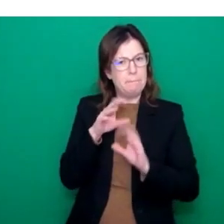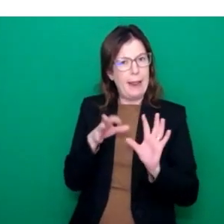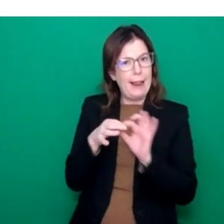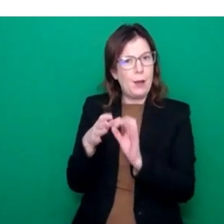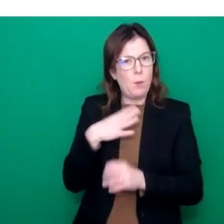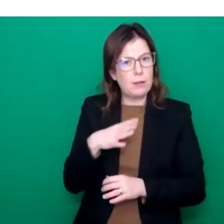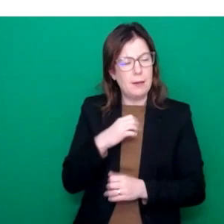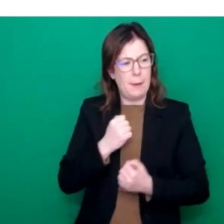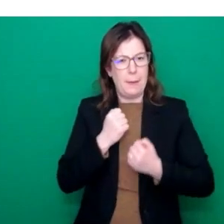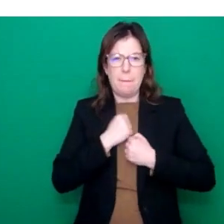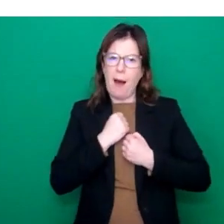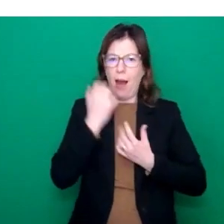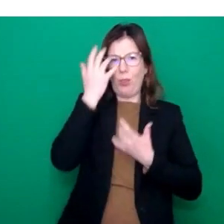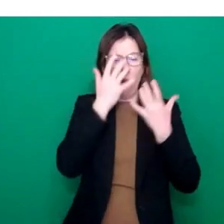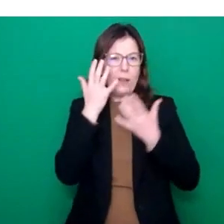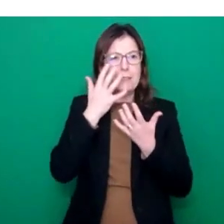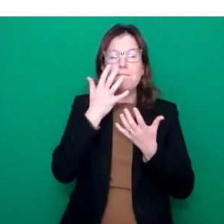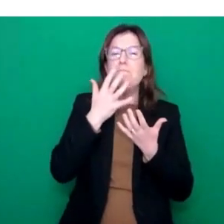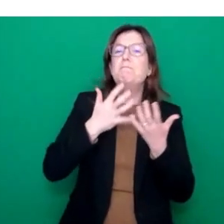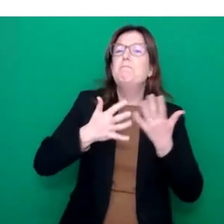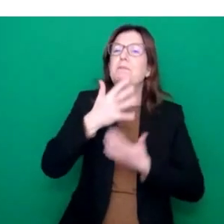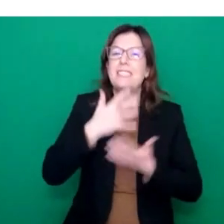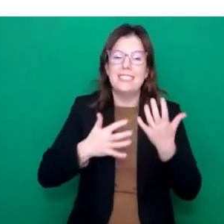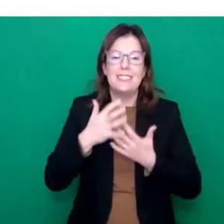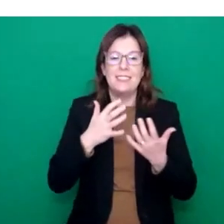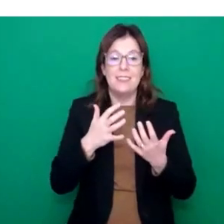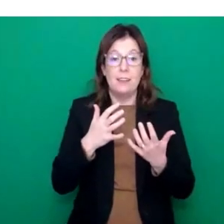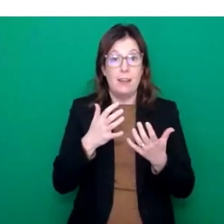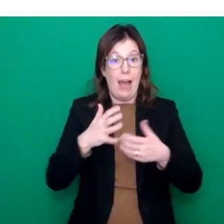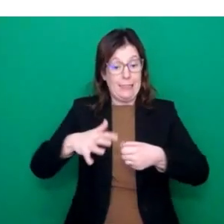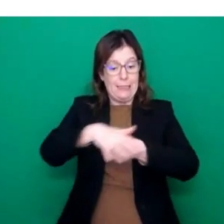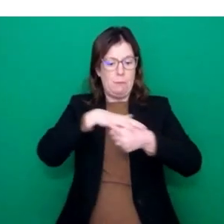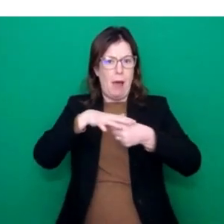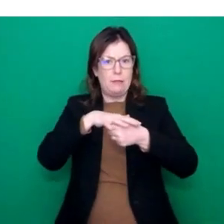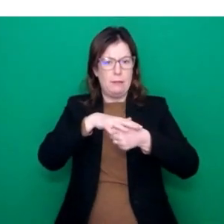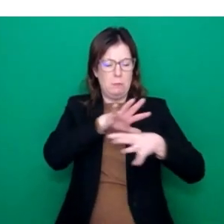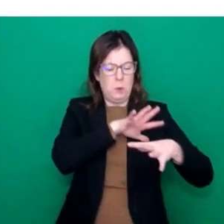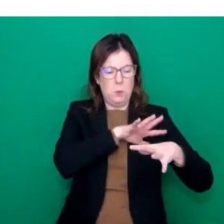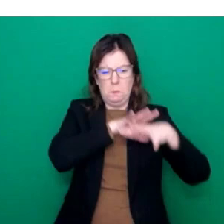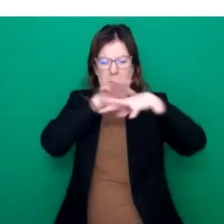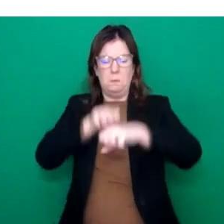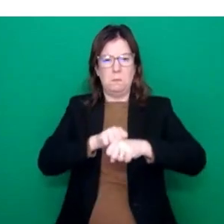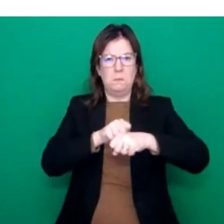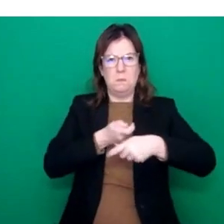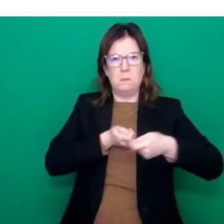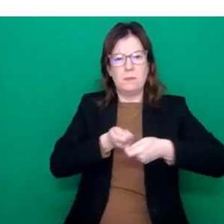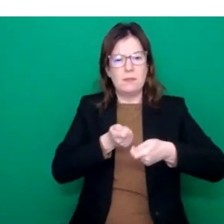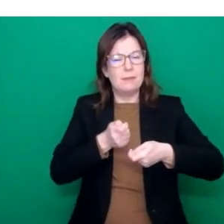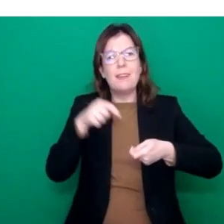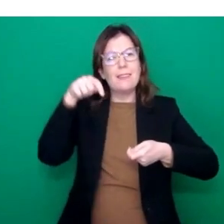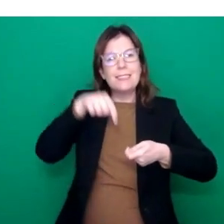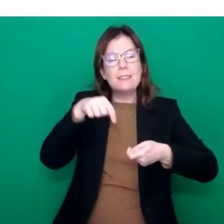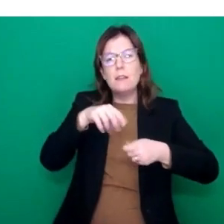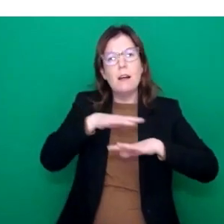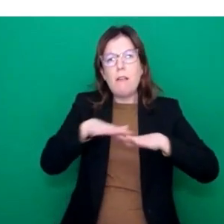my thoughts were kind of mixed in a way that I think this idea of a space being dominated, that feels like that's not a space then that is